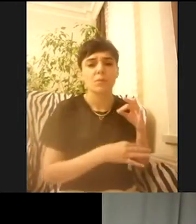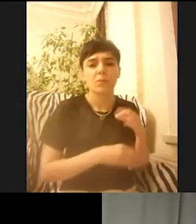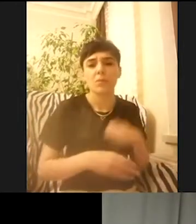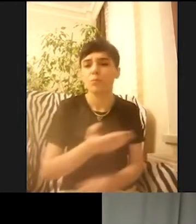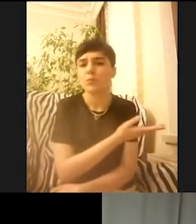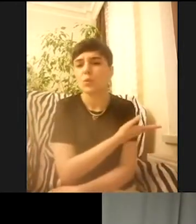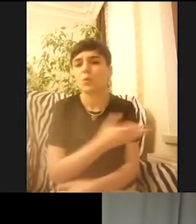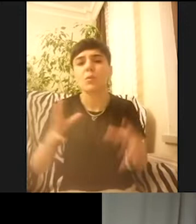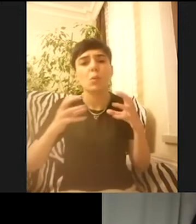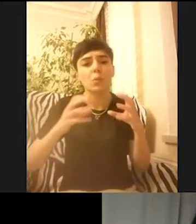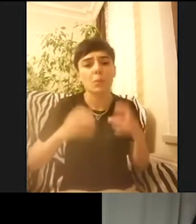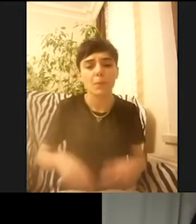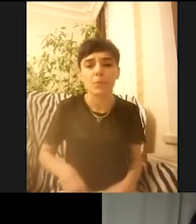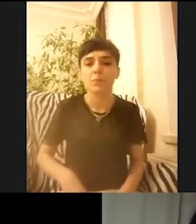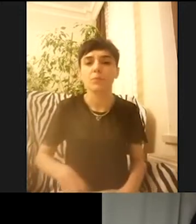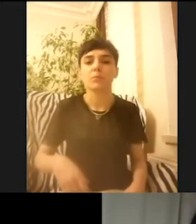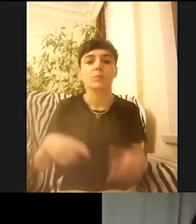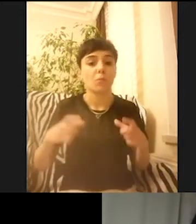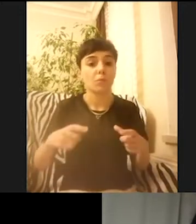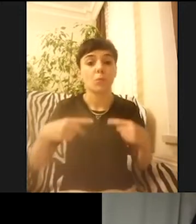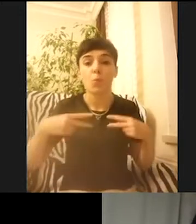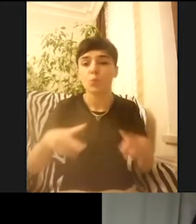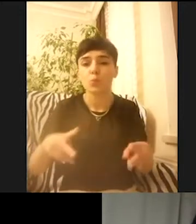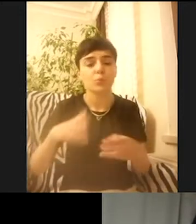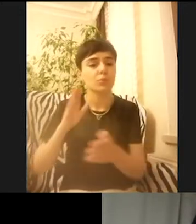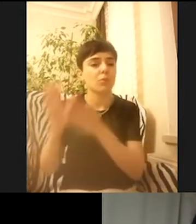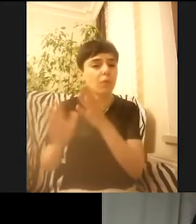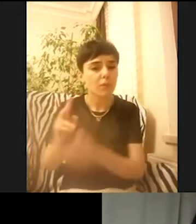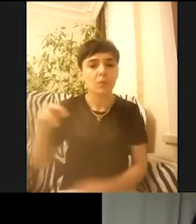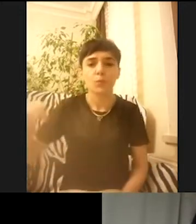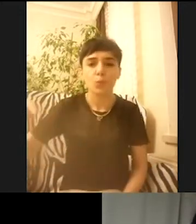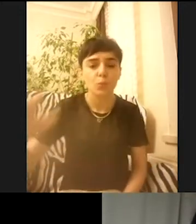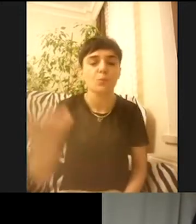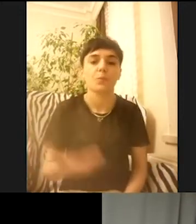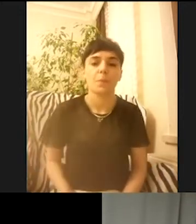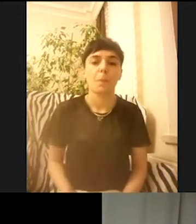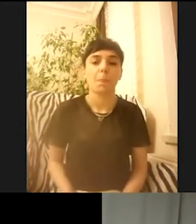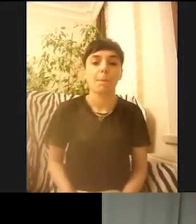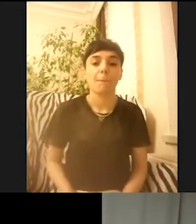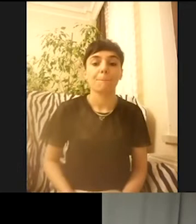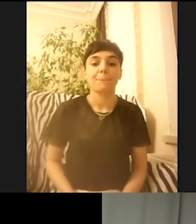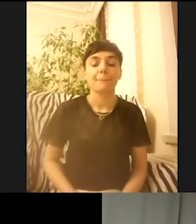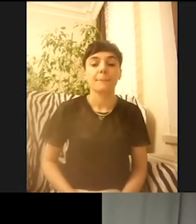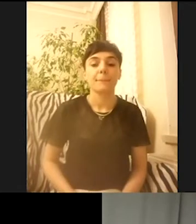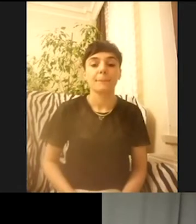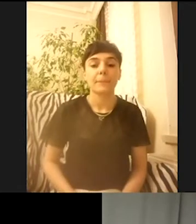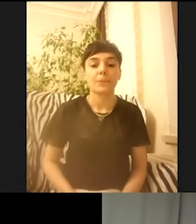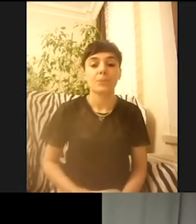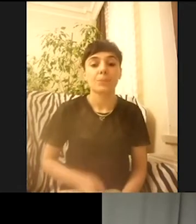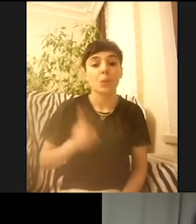Taksim Square. And until the marches were banned in, if I'm not wrong, 2050,